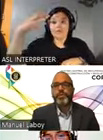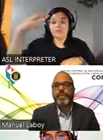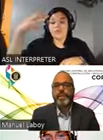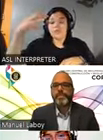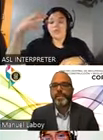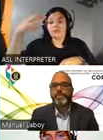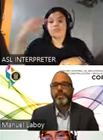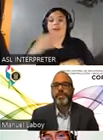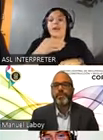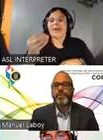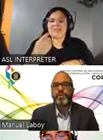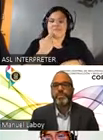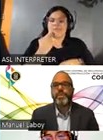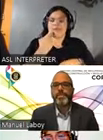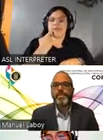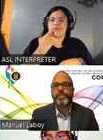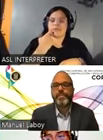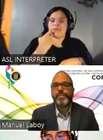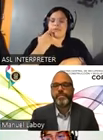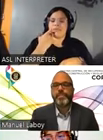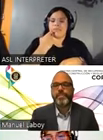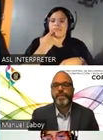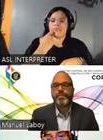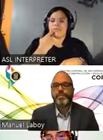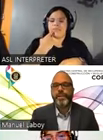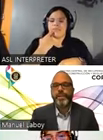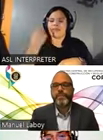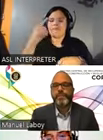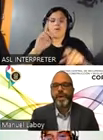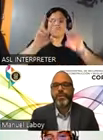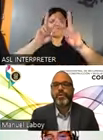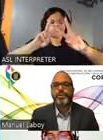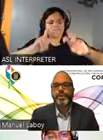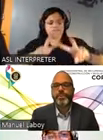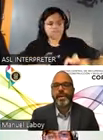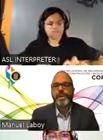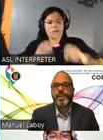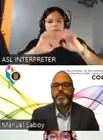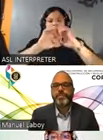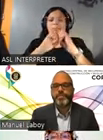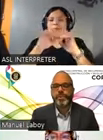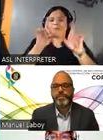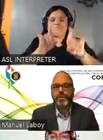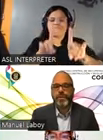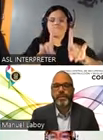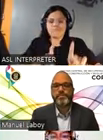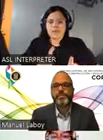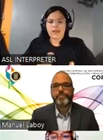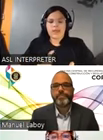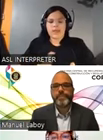most recently, a project that we submitted to FEMA for their evaluation for an ocean thermal energy conversion